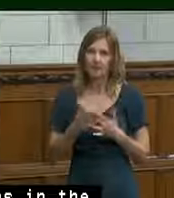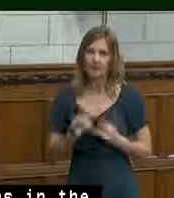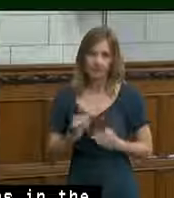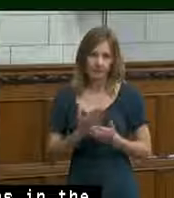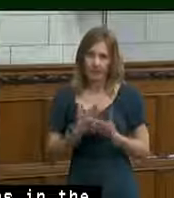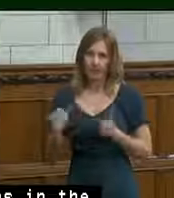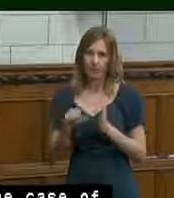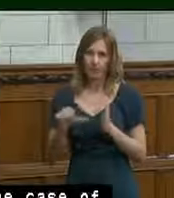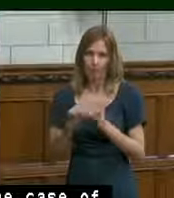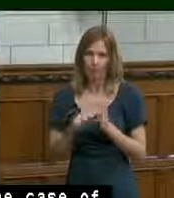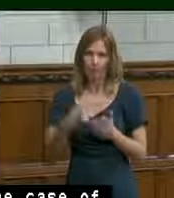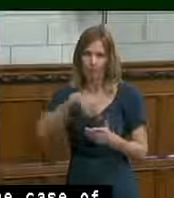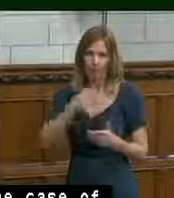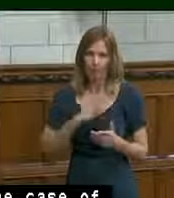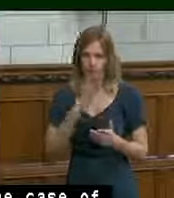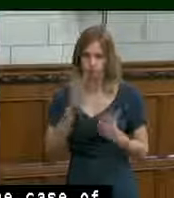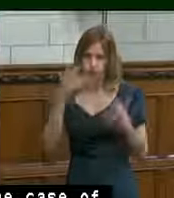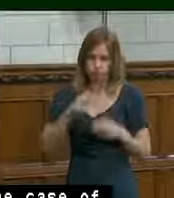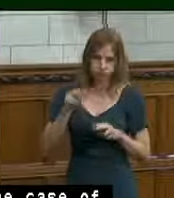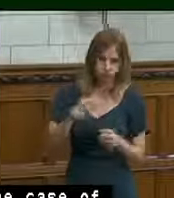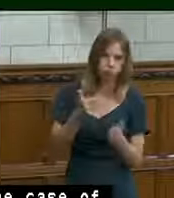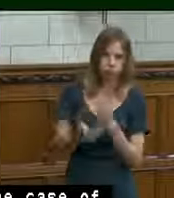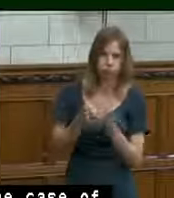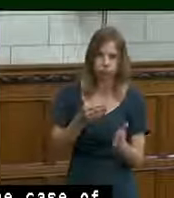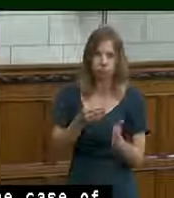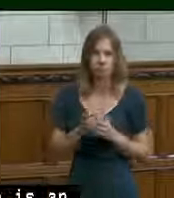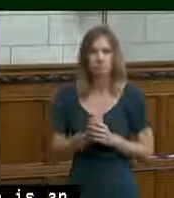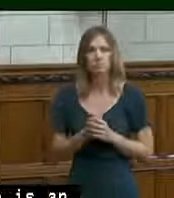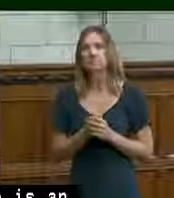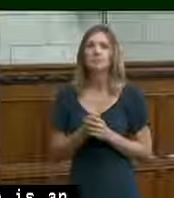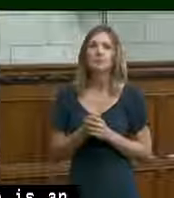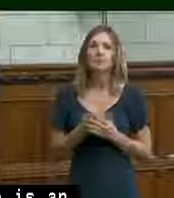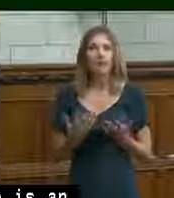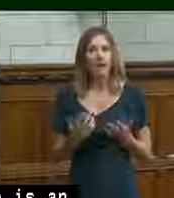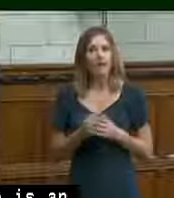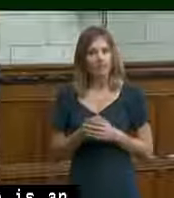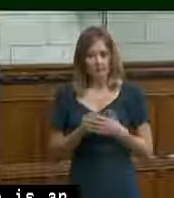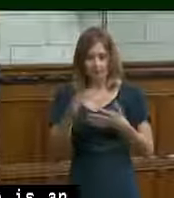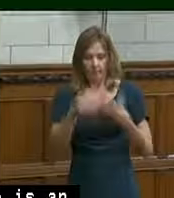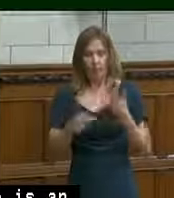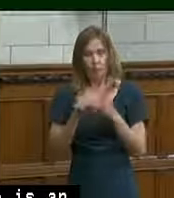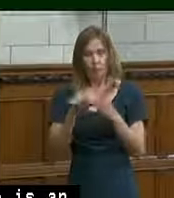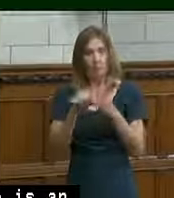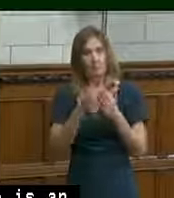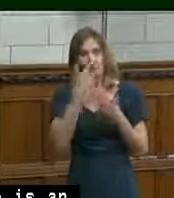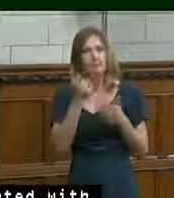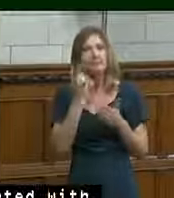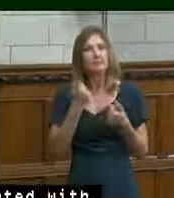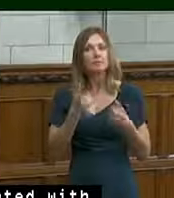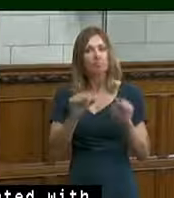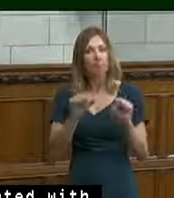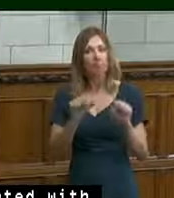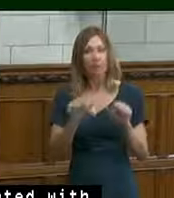and needs to be treated with the utmost urgency. In conclusion, Ms Ryan, easily solvable problems continue to inhibit